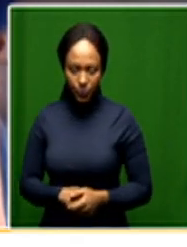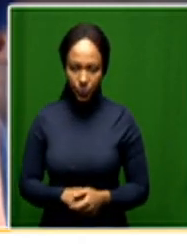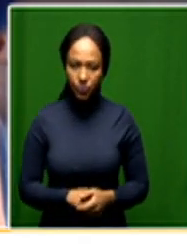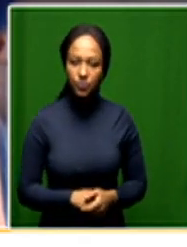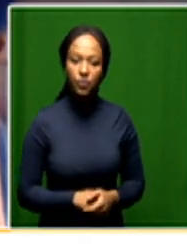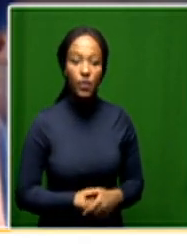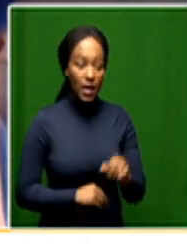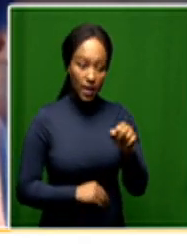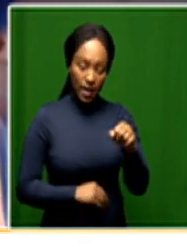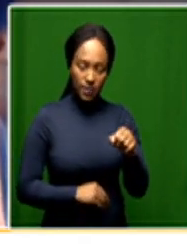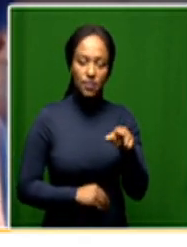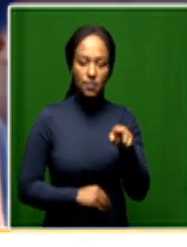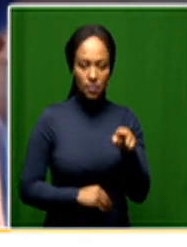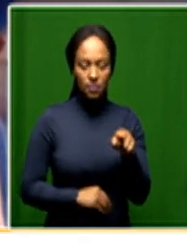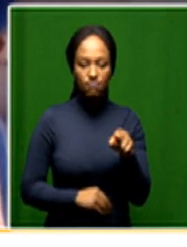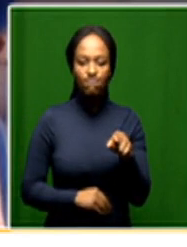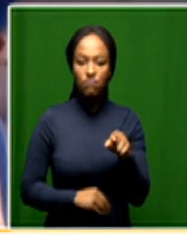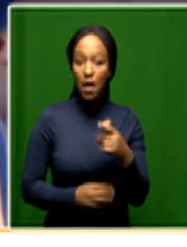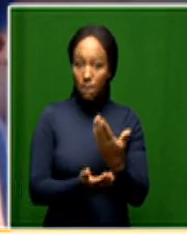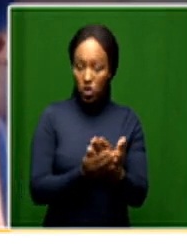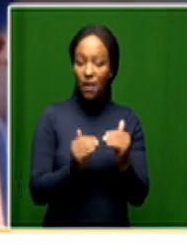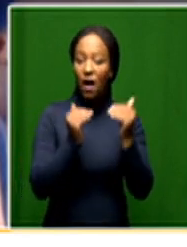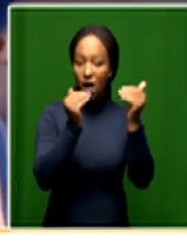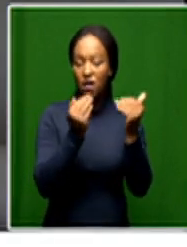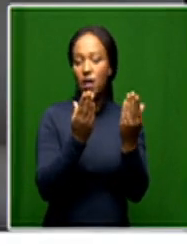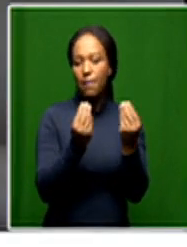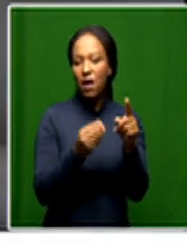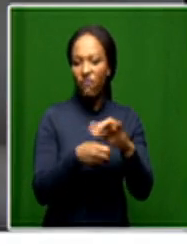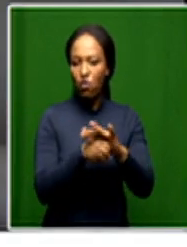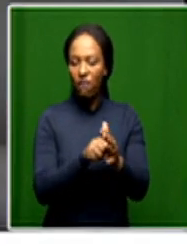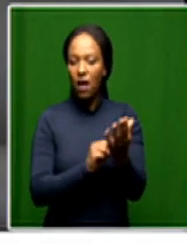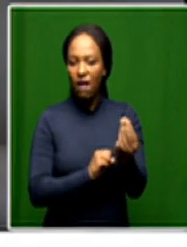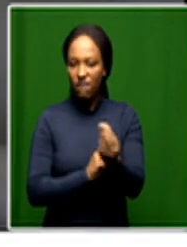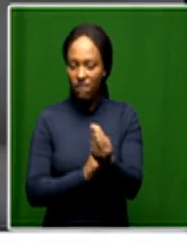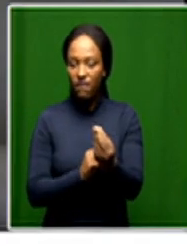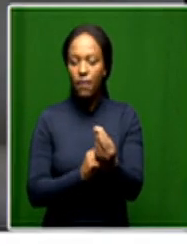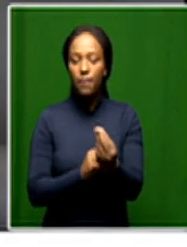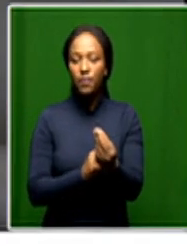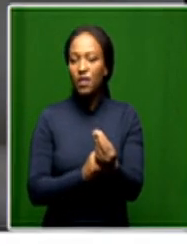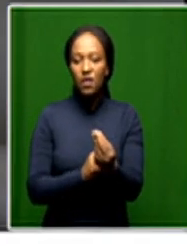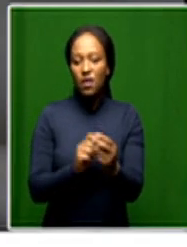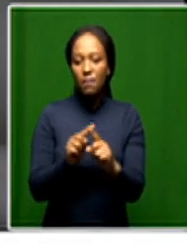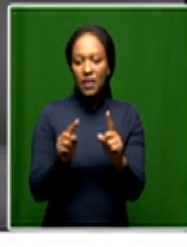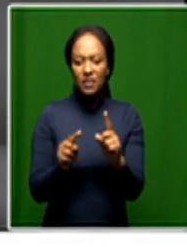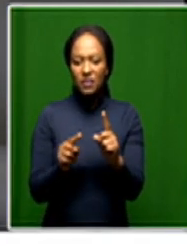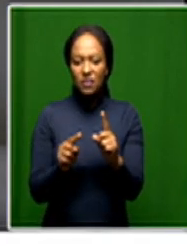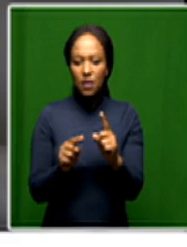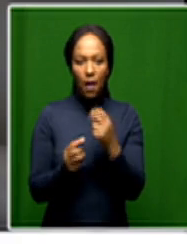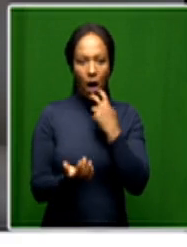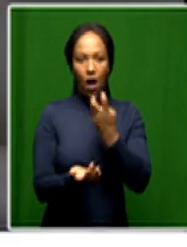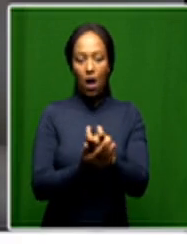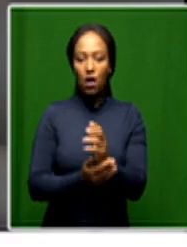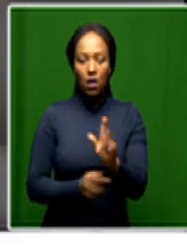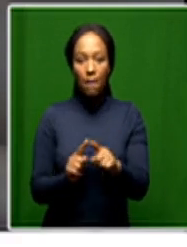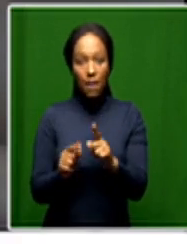Yes, absolutely. I think it might even be higher than that, but yes, definitely around about that. And I don't think it's necessarily alarming. I think it might